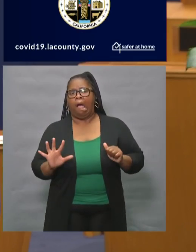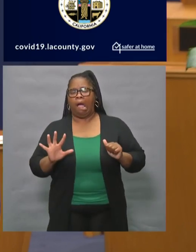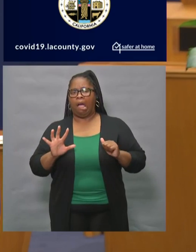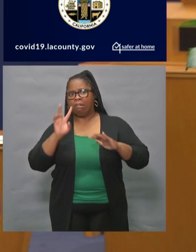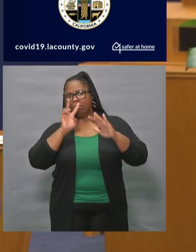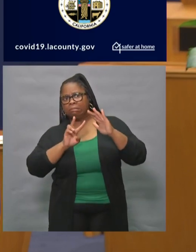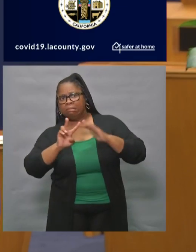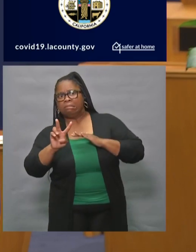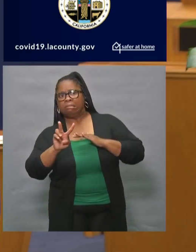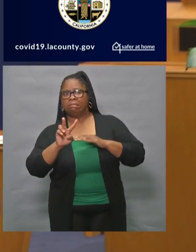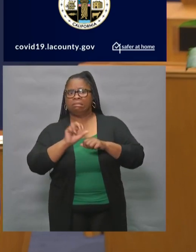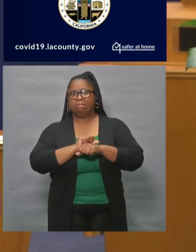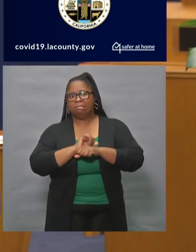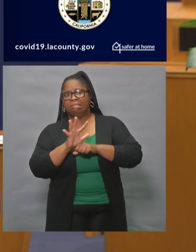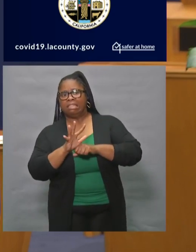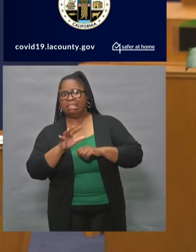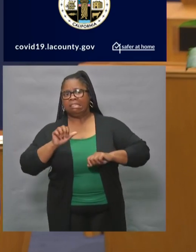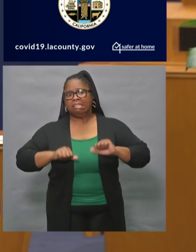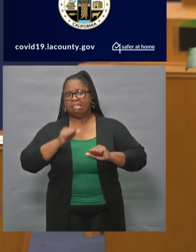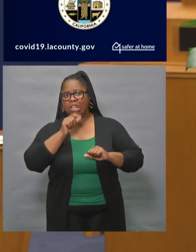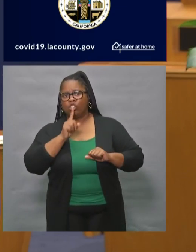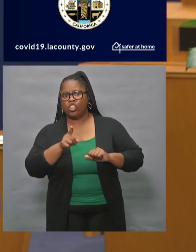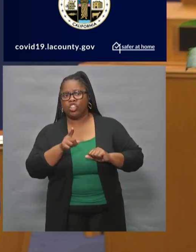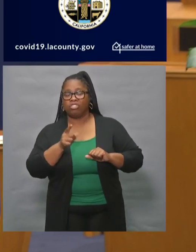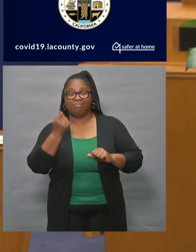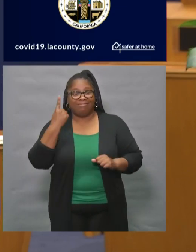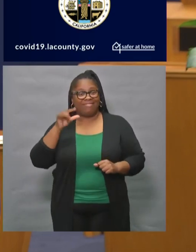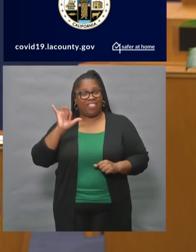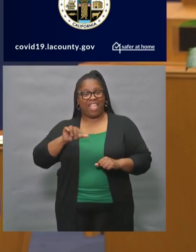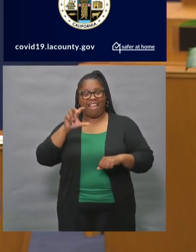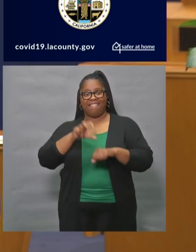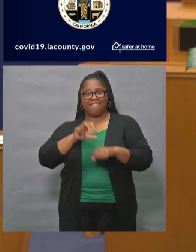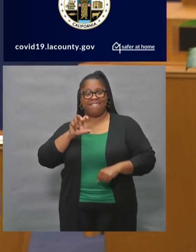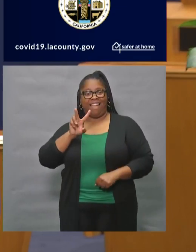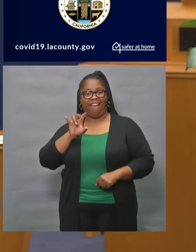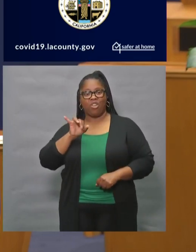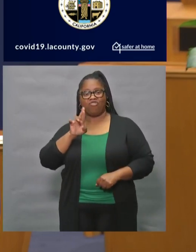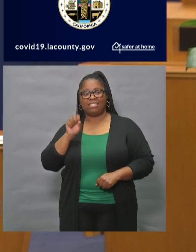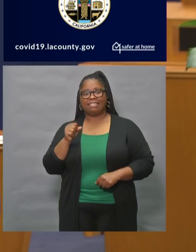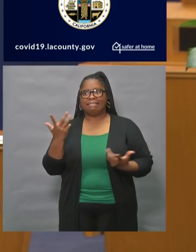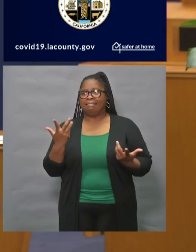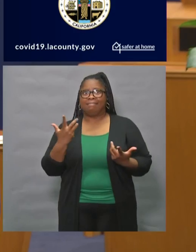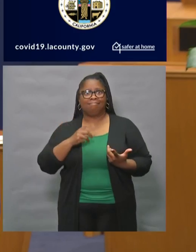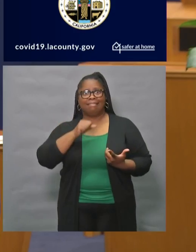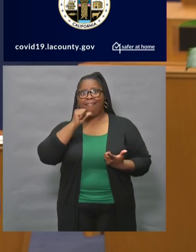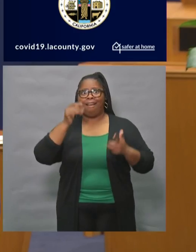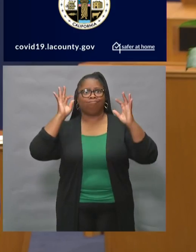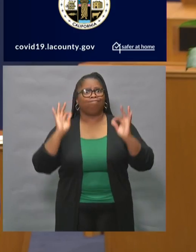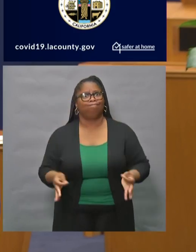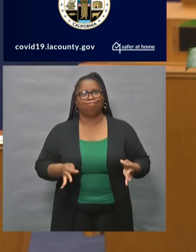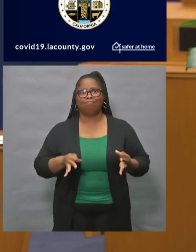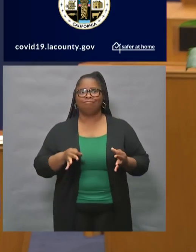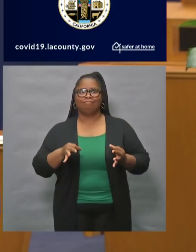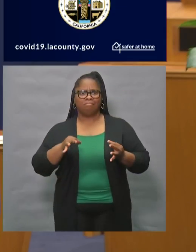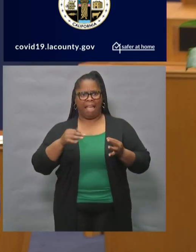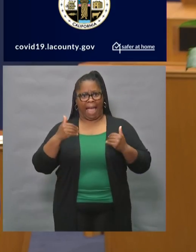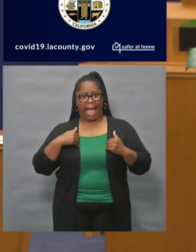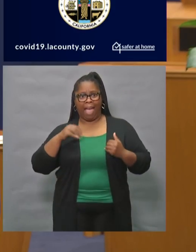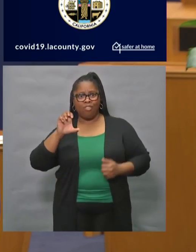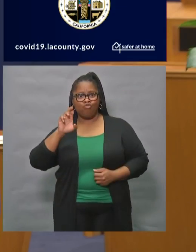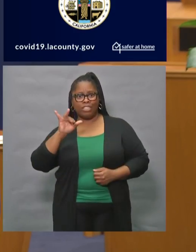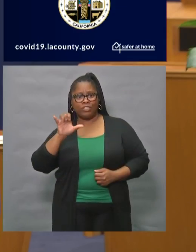like coronavirus and the disease of COVID-19, is that we can't be absolutely sure, and no model is a crystal ball that can accurately